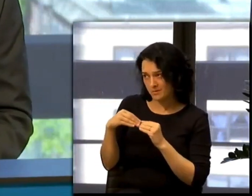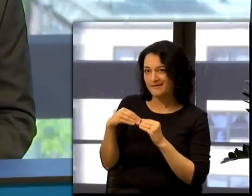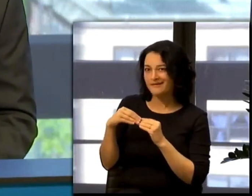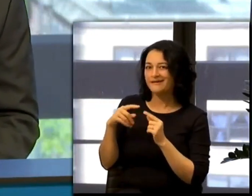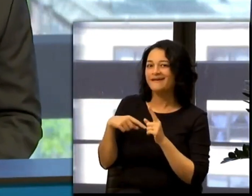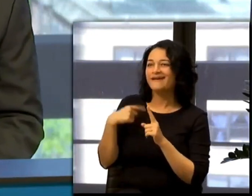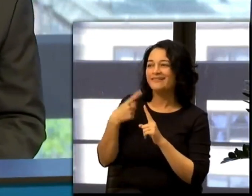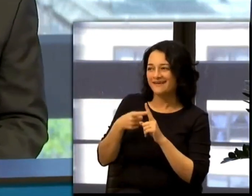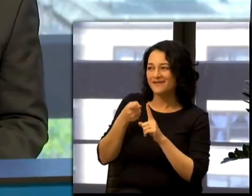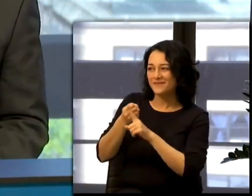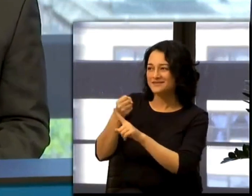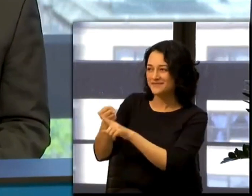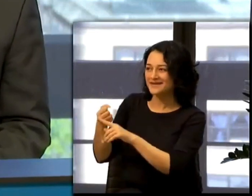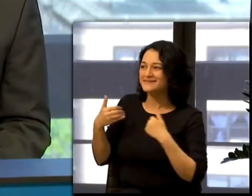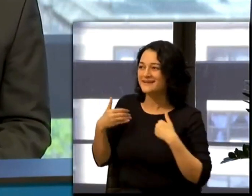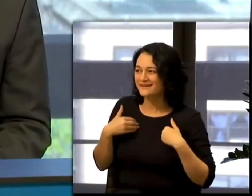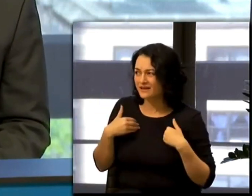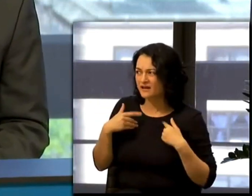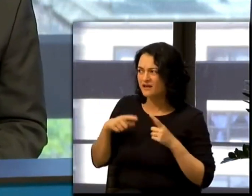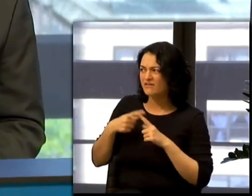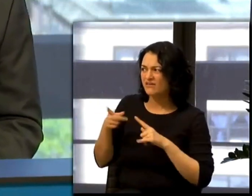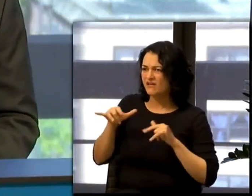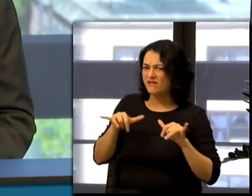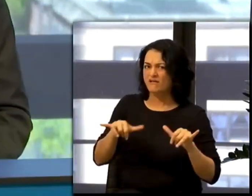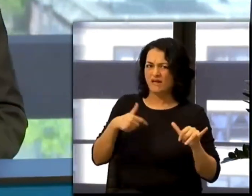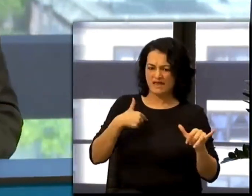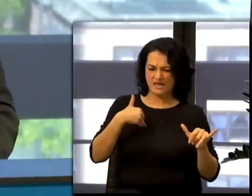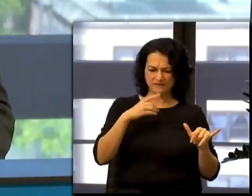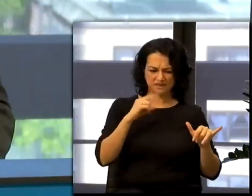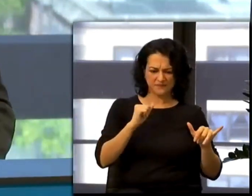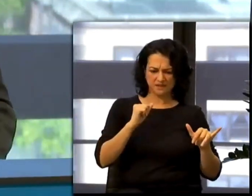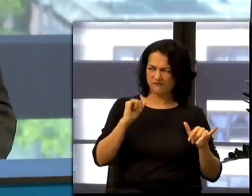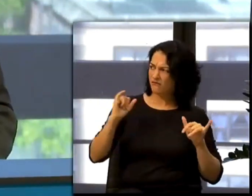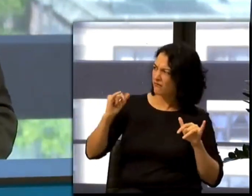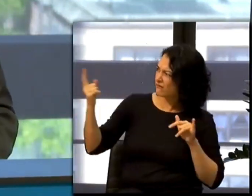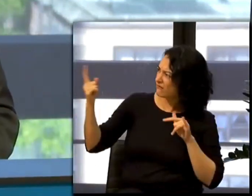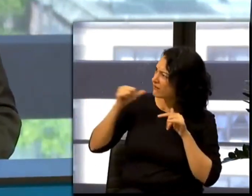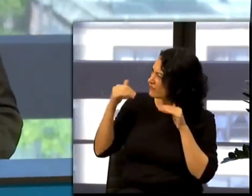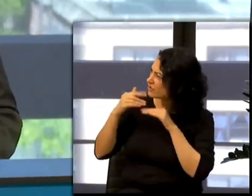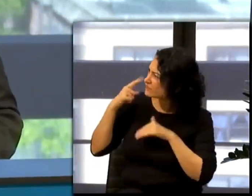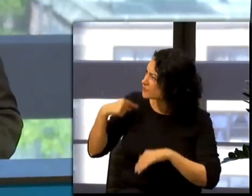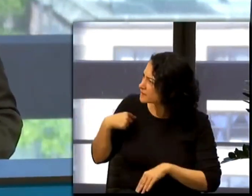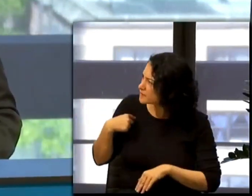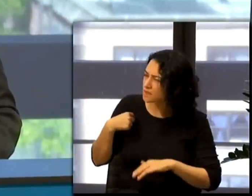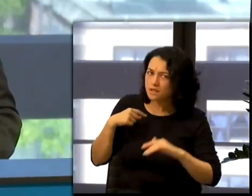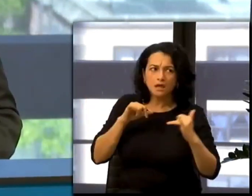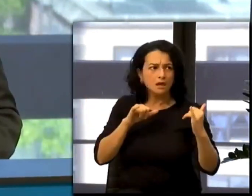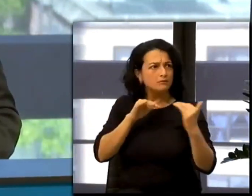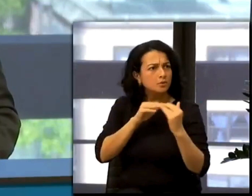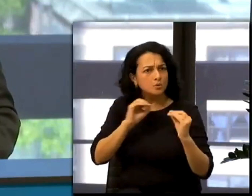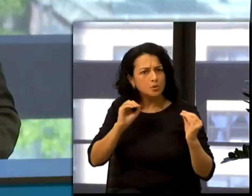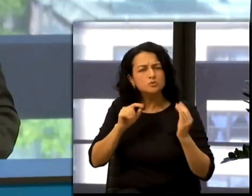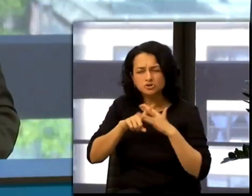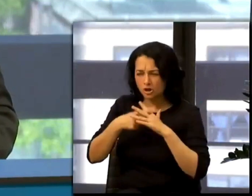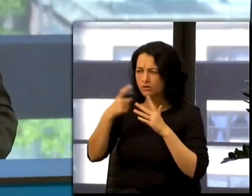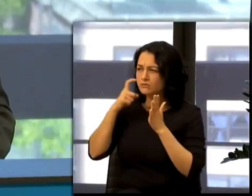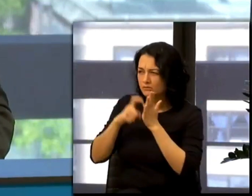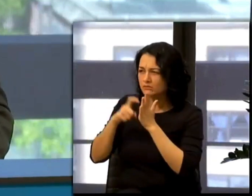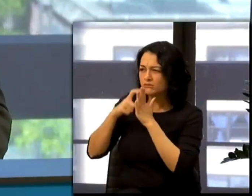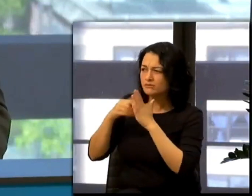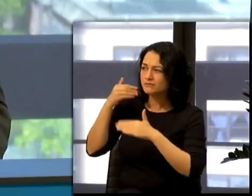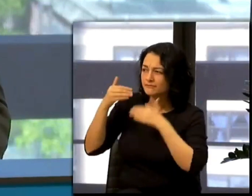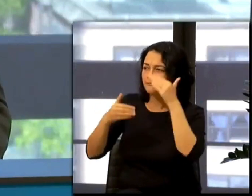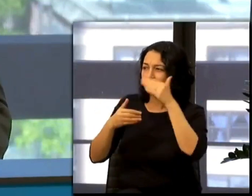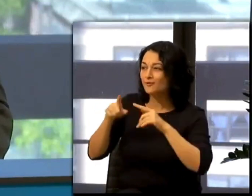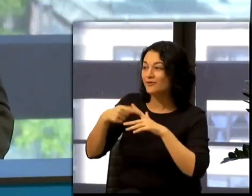advocacy with and on behalf of older adults and against ageism must counter ableism in order